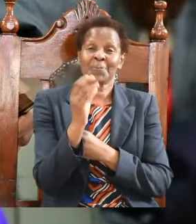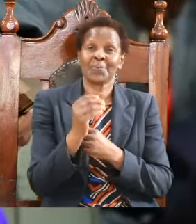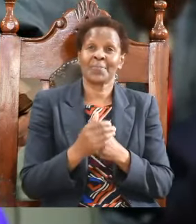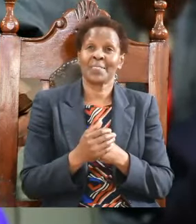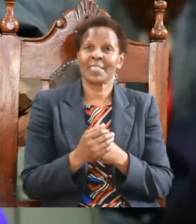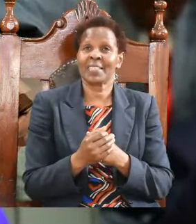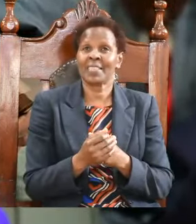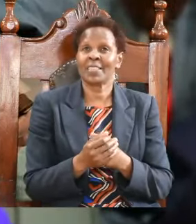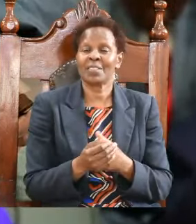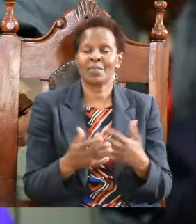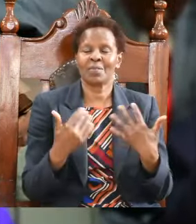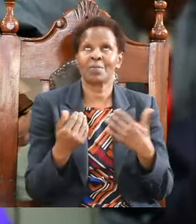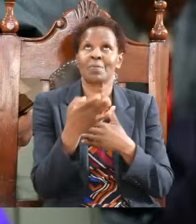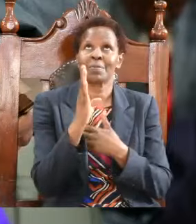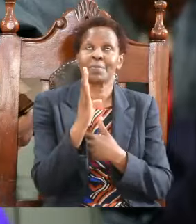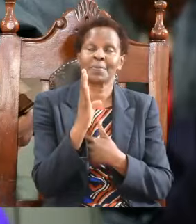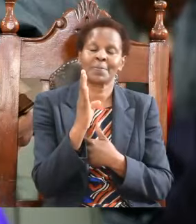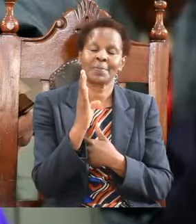and eternal God,